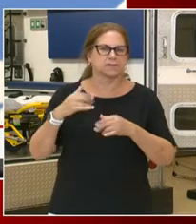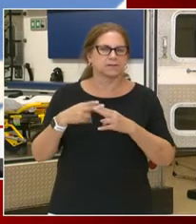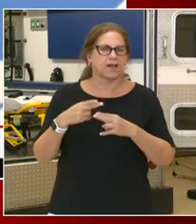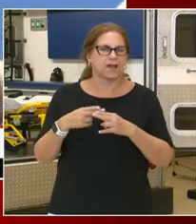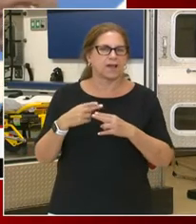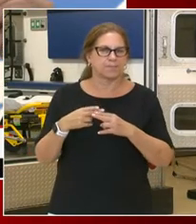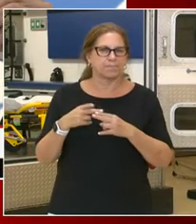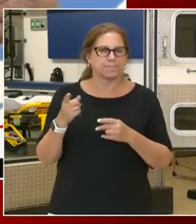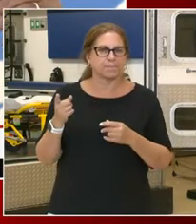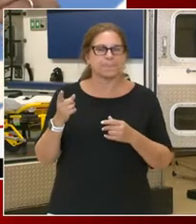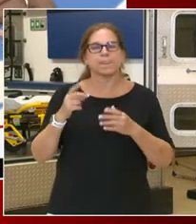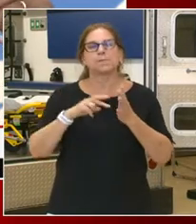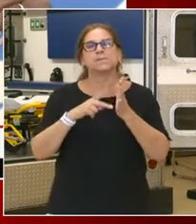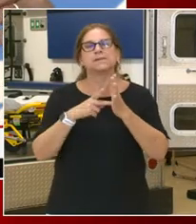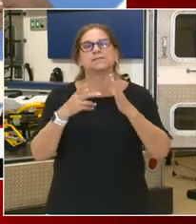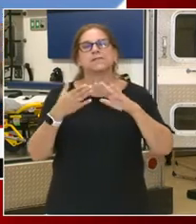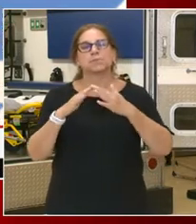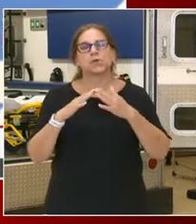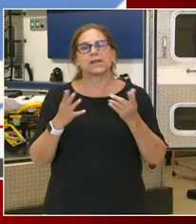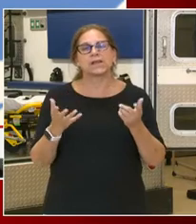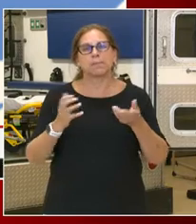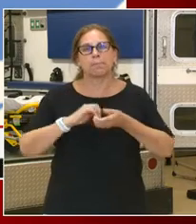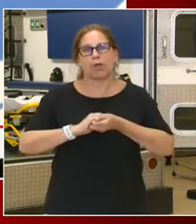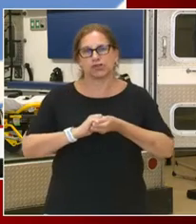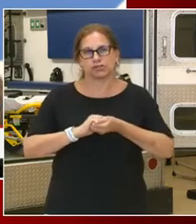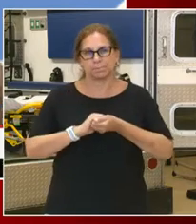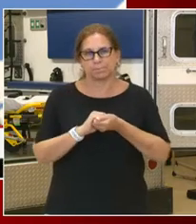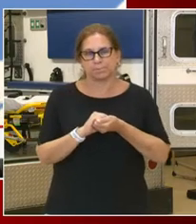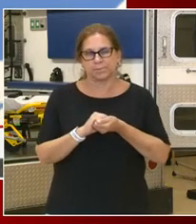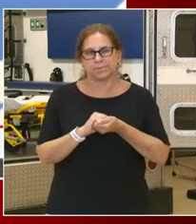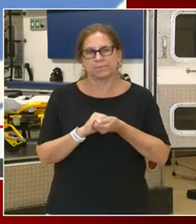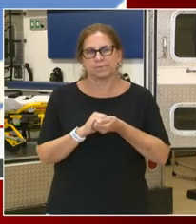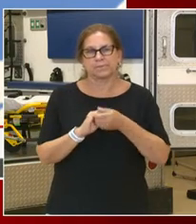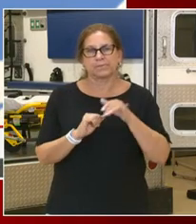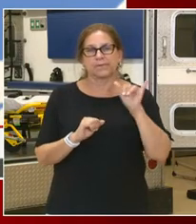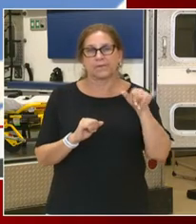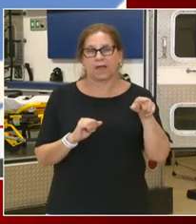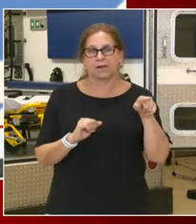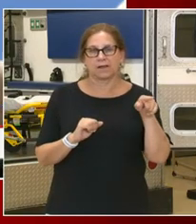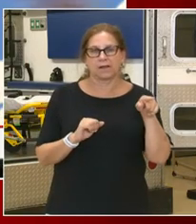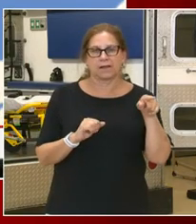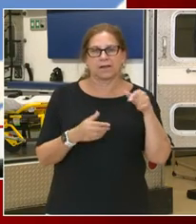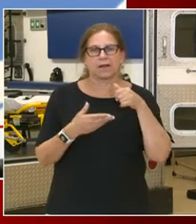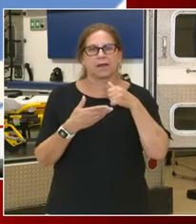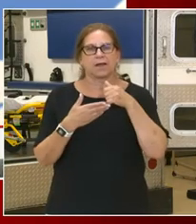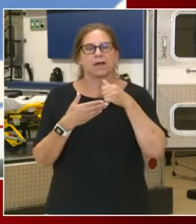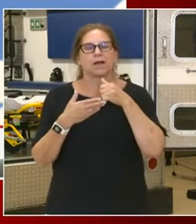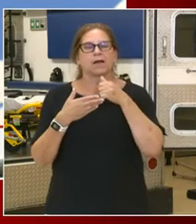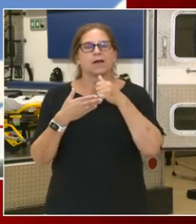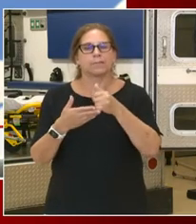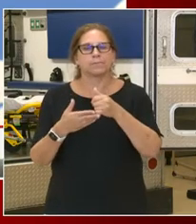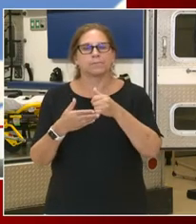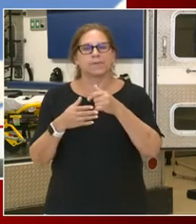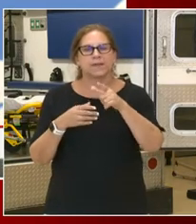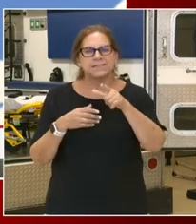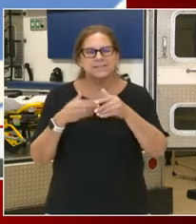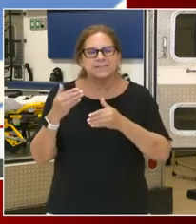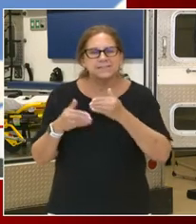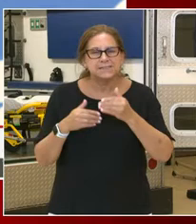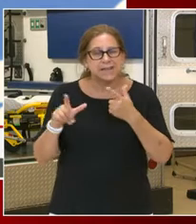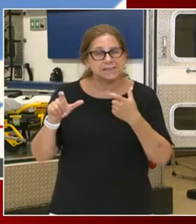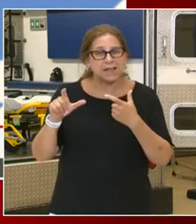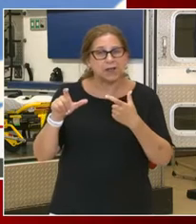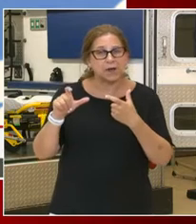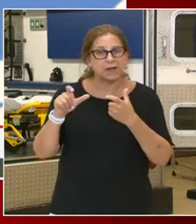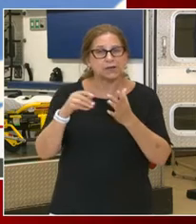only at the higher education level, but also in the high schools. And so one of the other things we'll be doing is